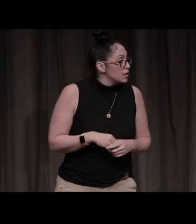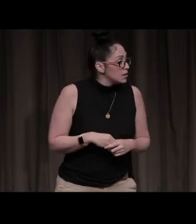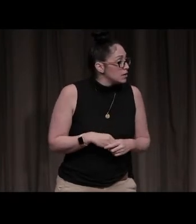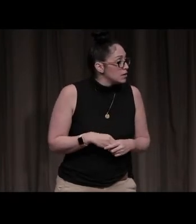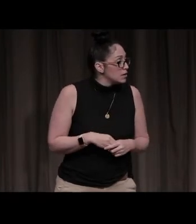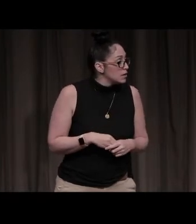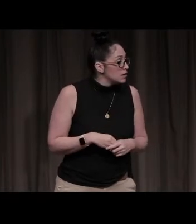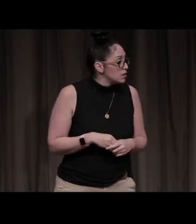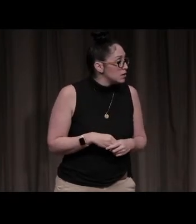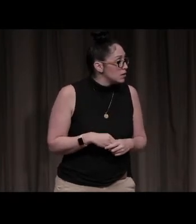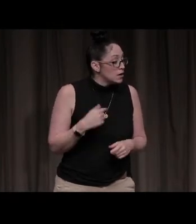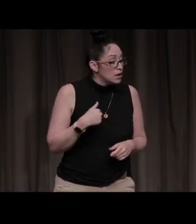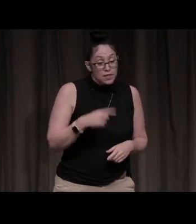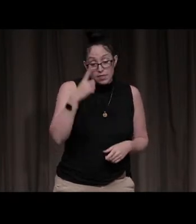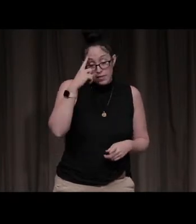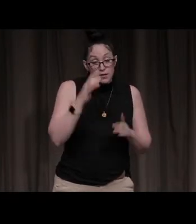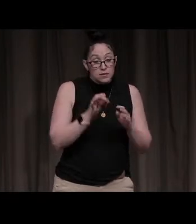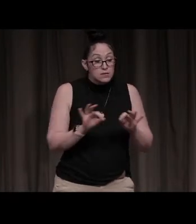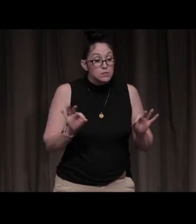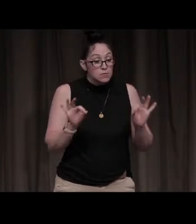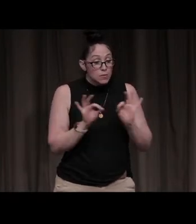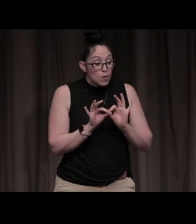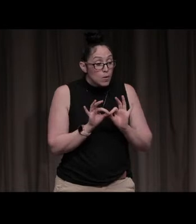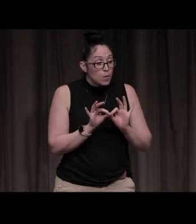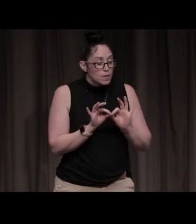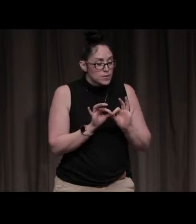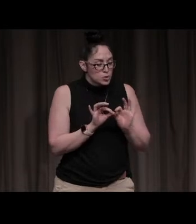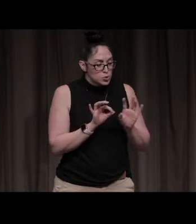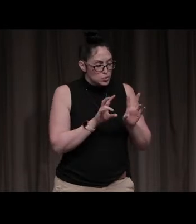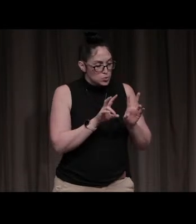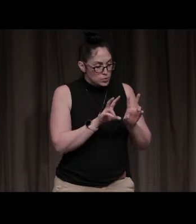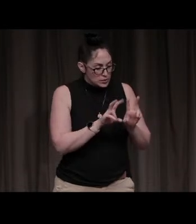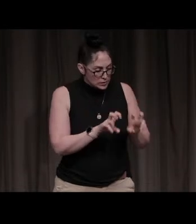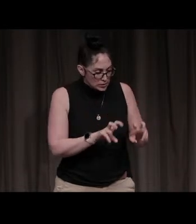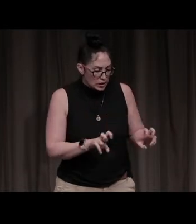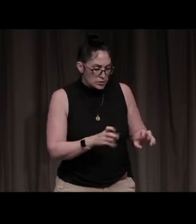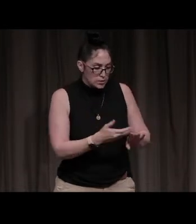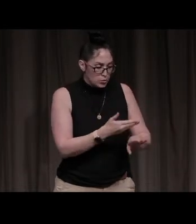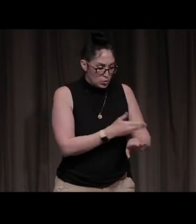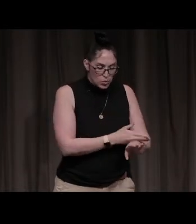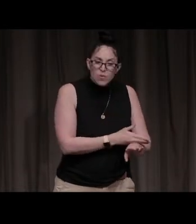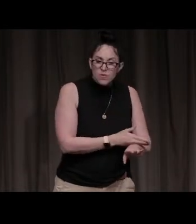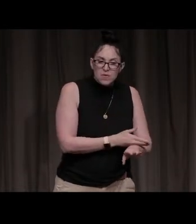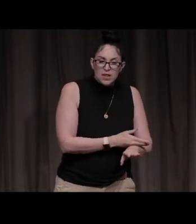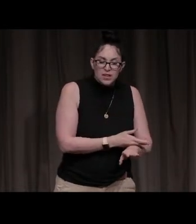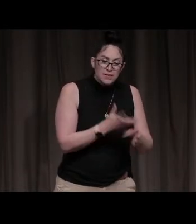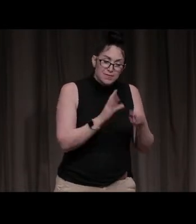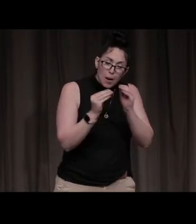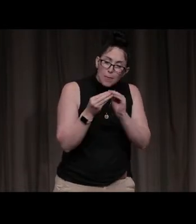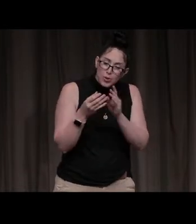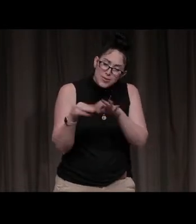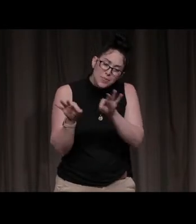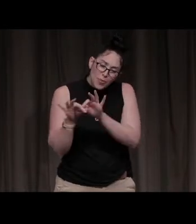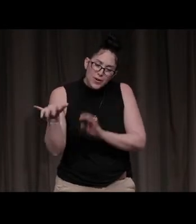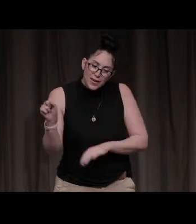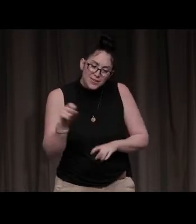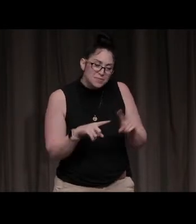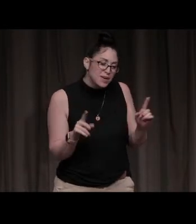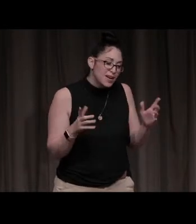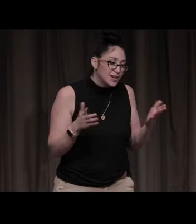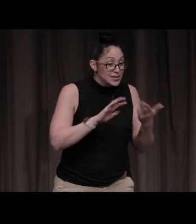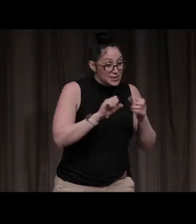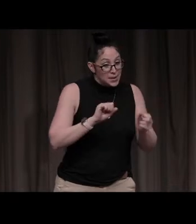you can't assess improvement unless you have numbers, but it gets a little bit complicated